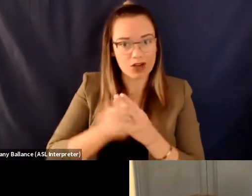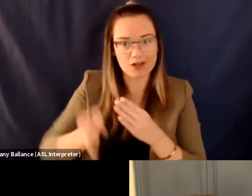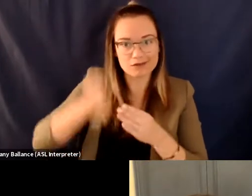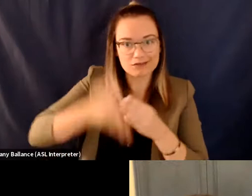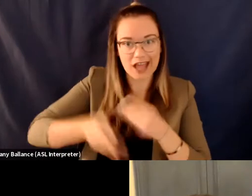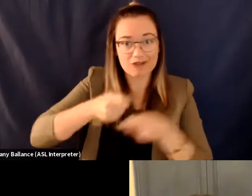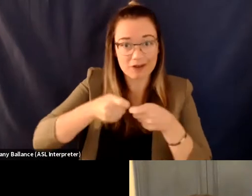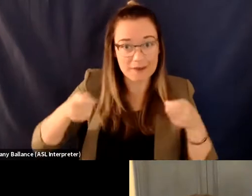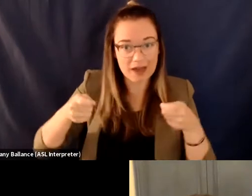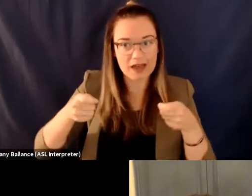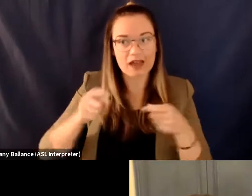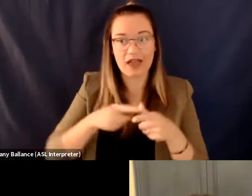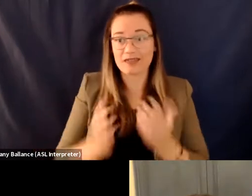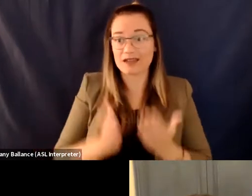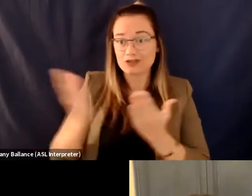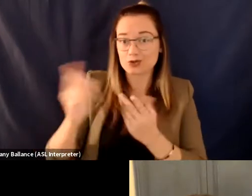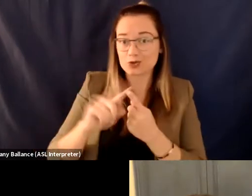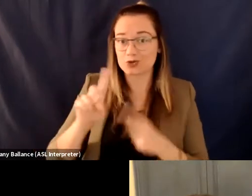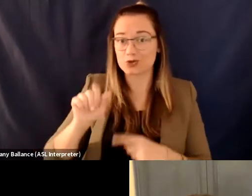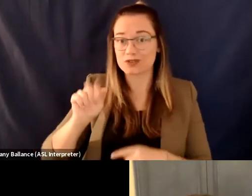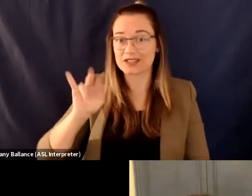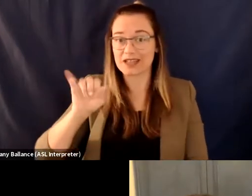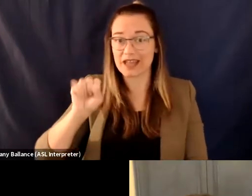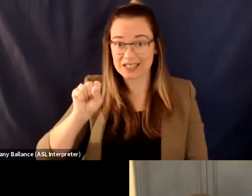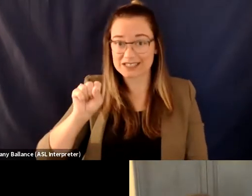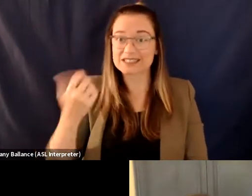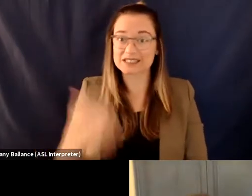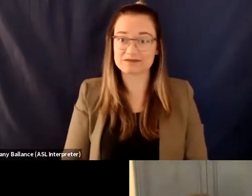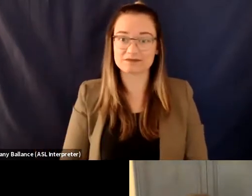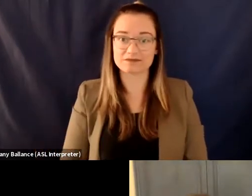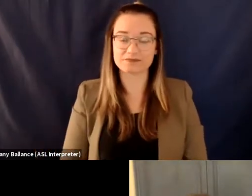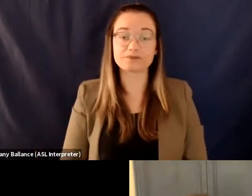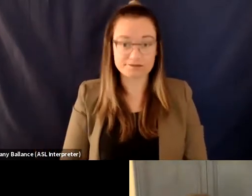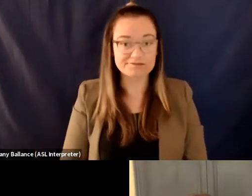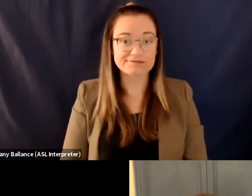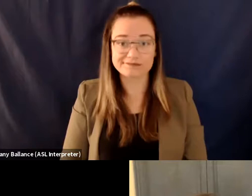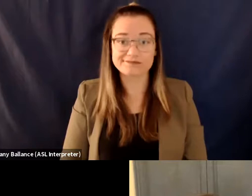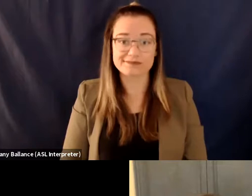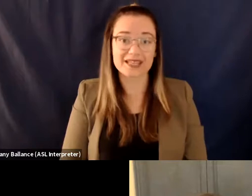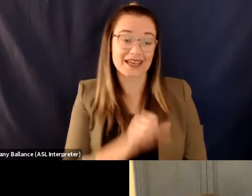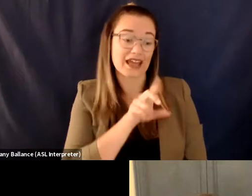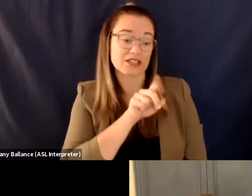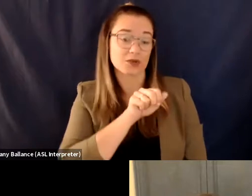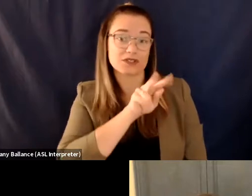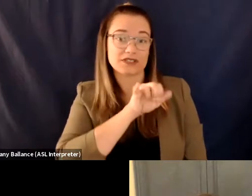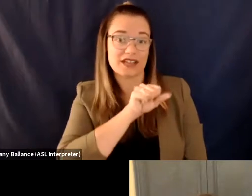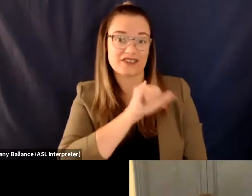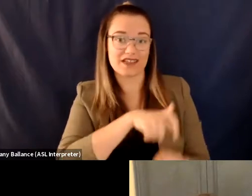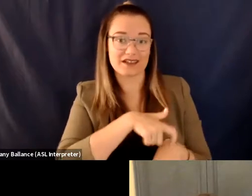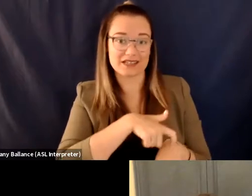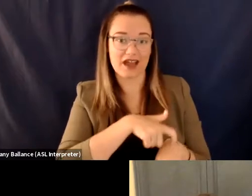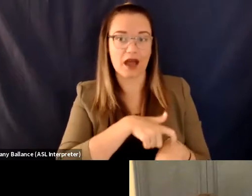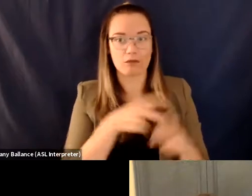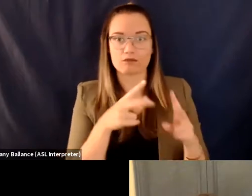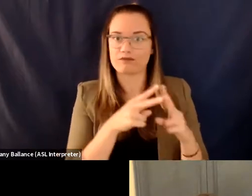we're introduced to Davis. Want to talk about that? Yeah, well, so Davis at the time, Concordia, was still very